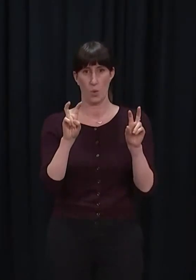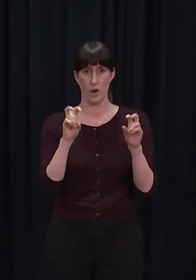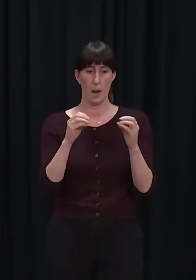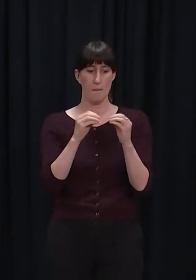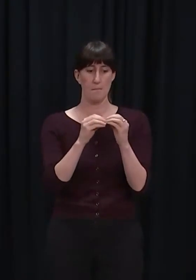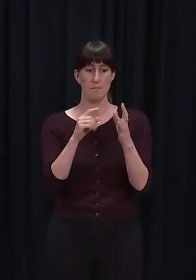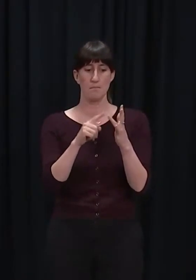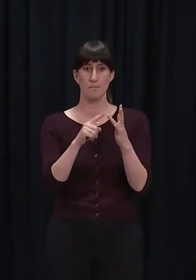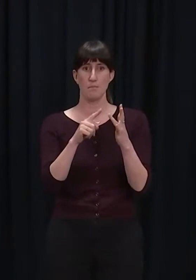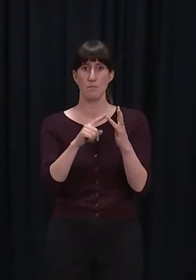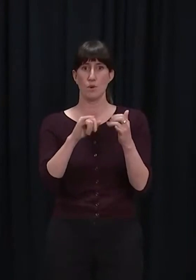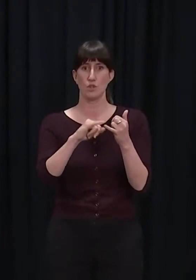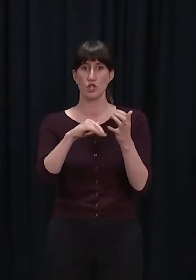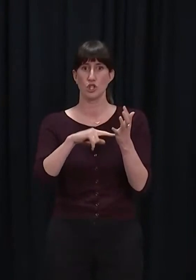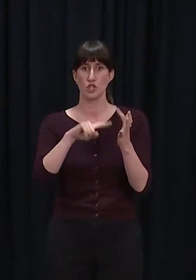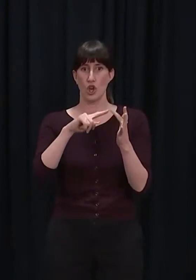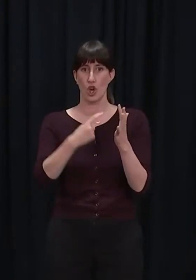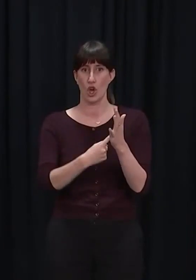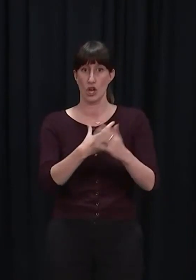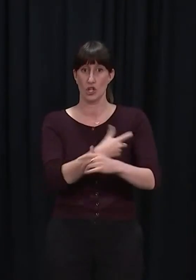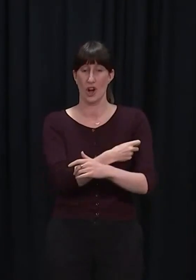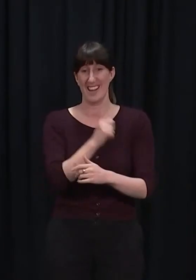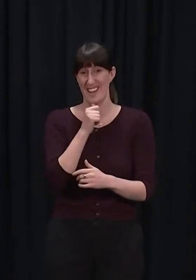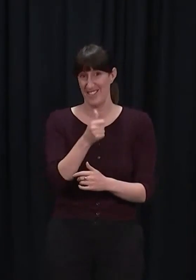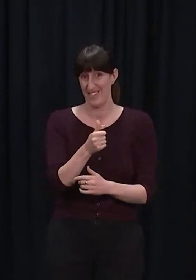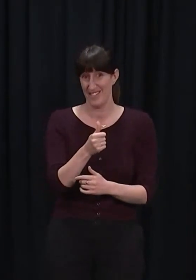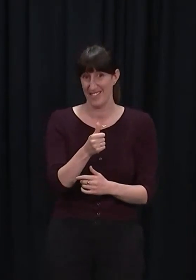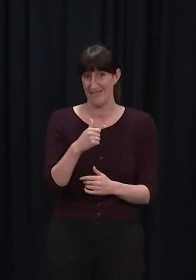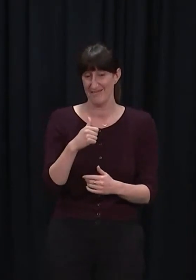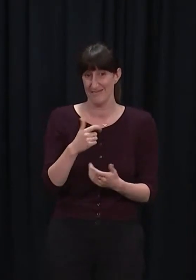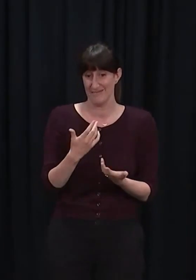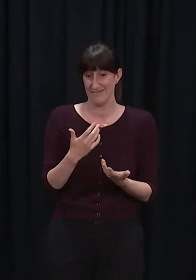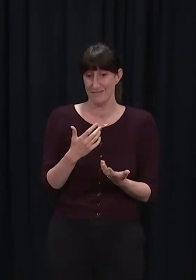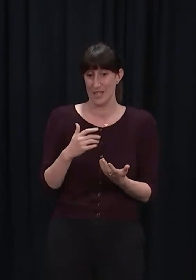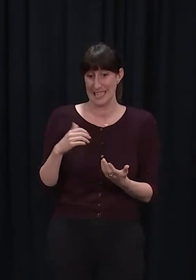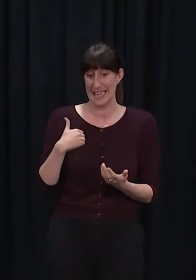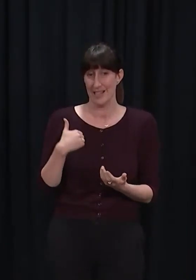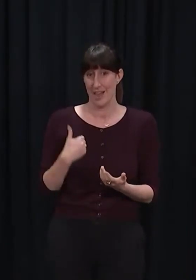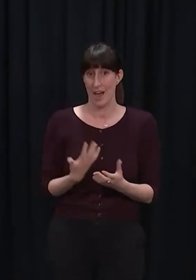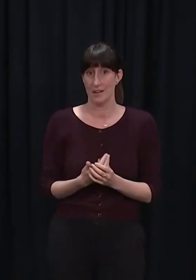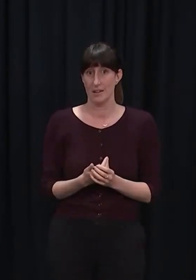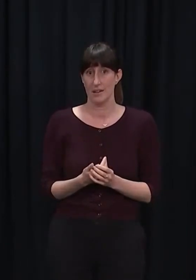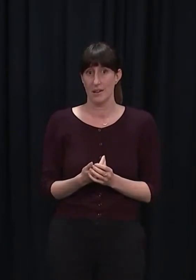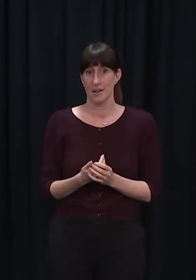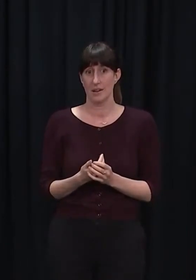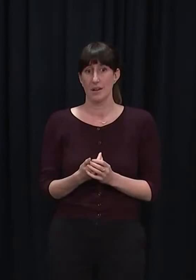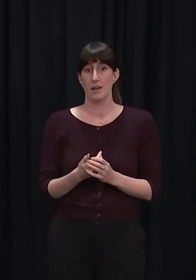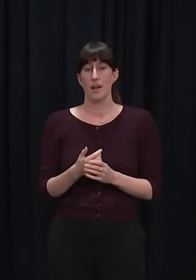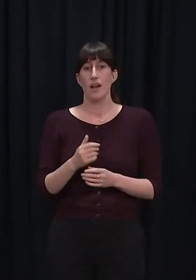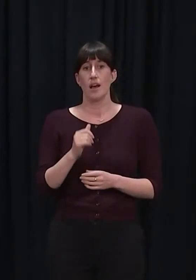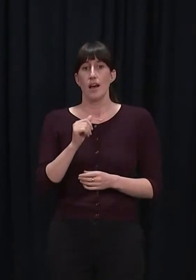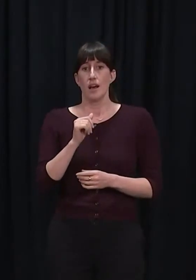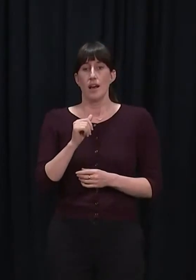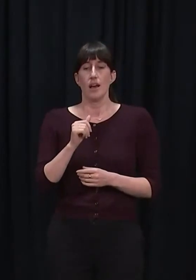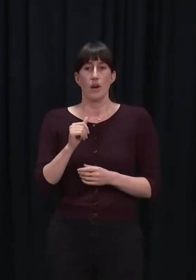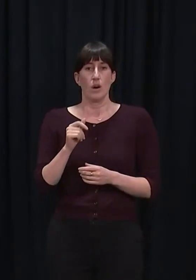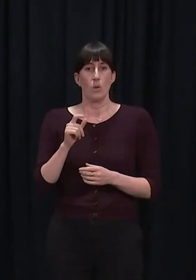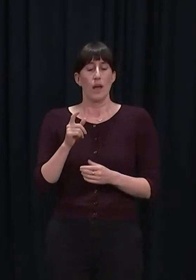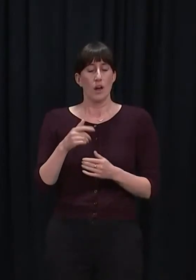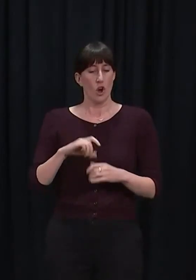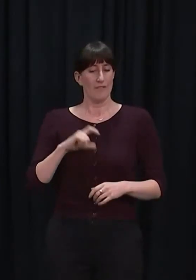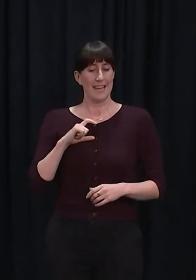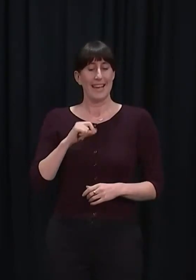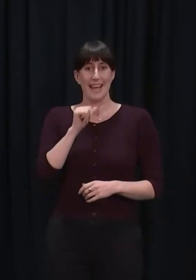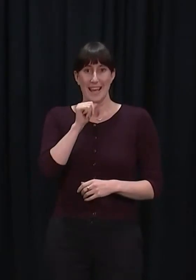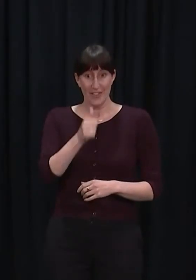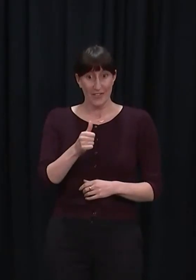have access to the supplies to start that program. Confident that we'll be able to get enough to finish a booster shot campaign in a timely manner